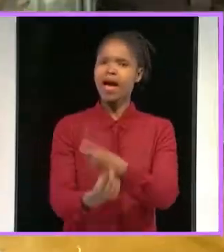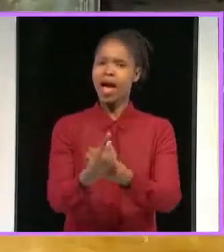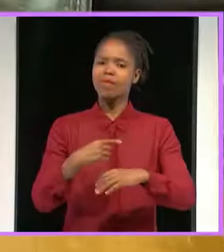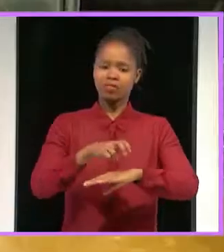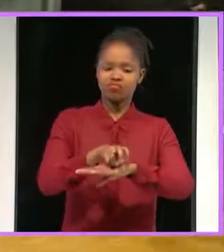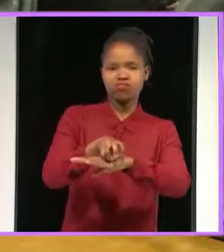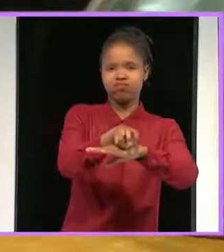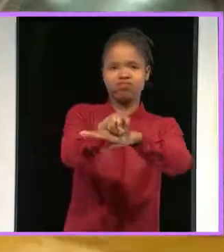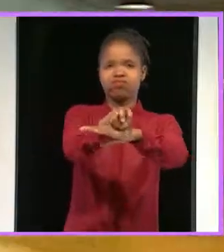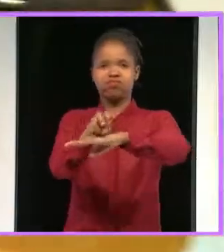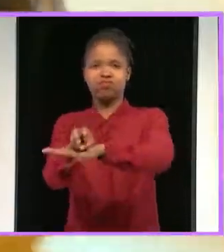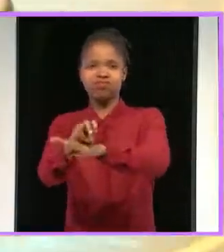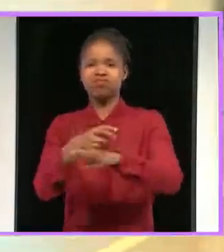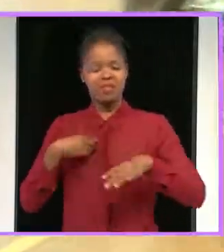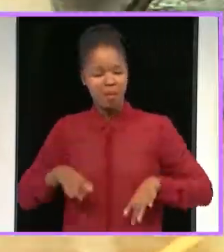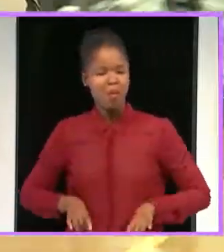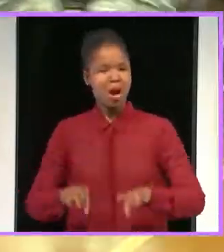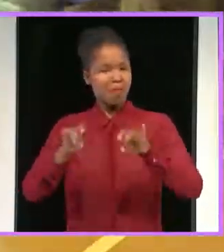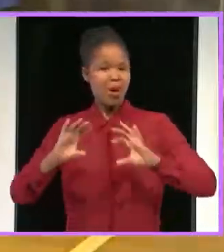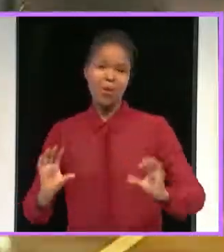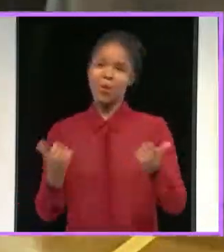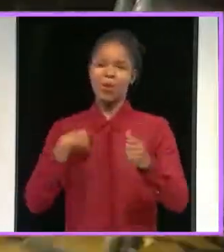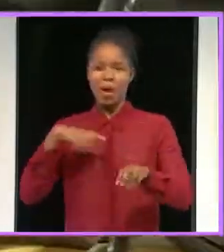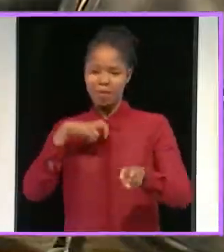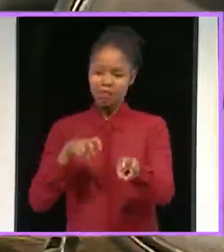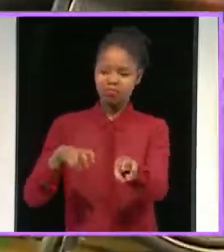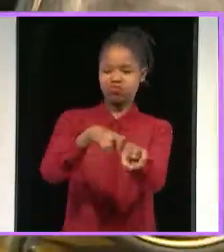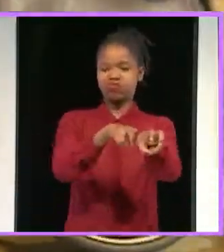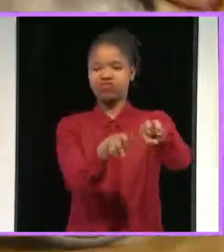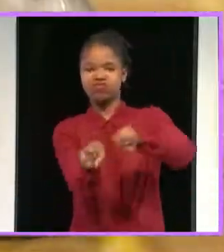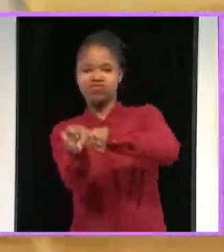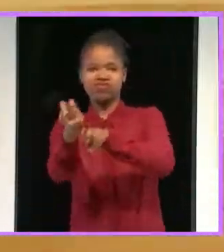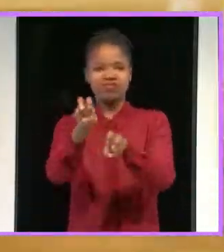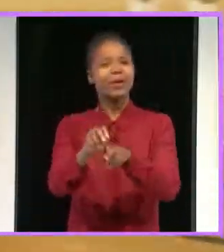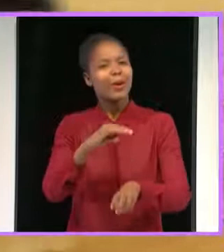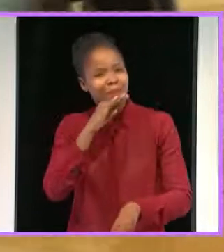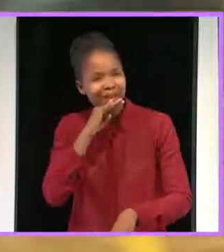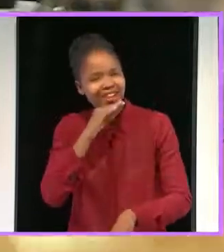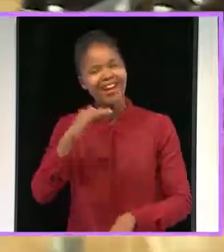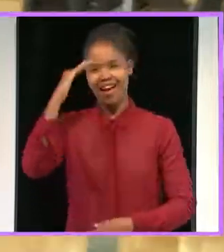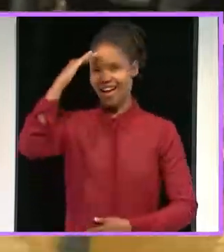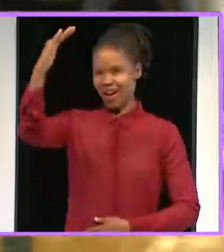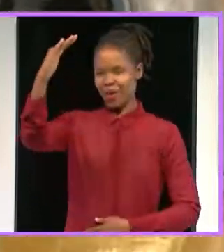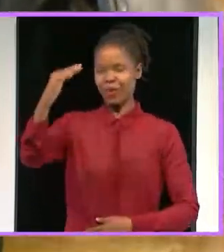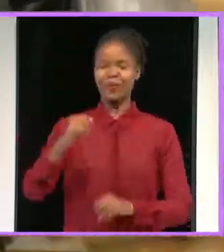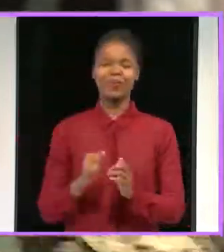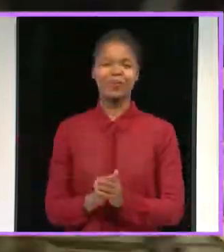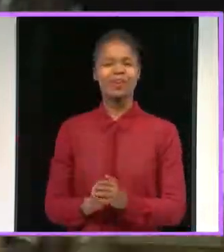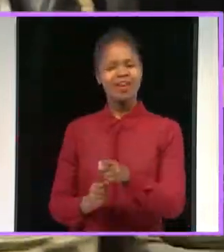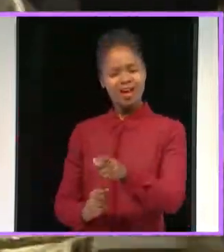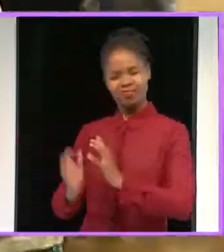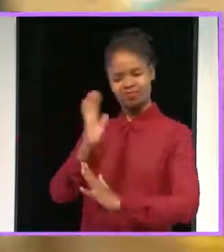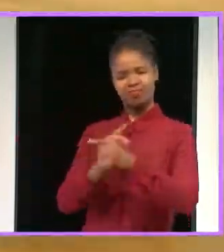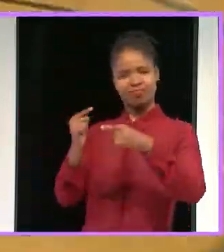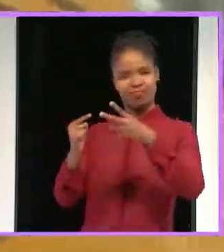me. Yeah, I bump to say hi. Okay. So yeah. So, what are some of maybe